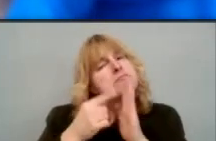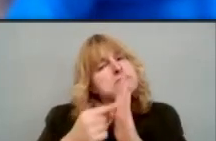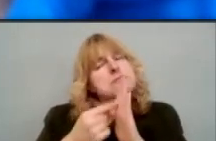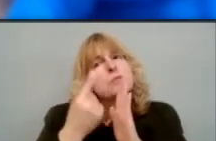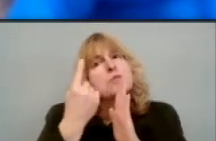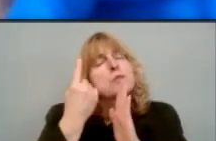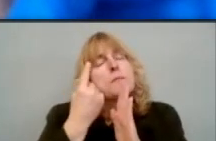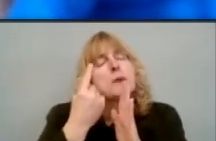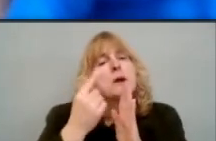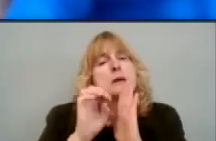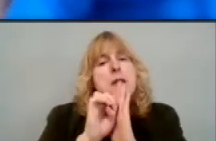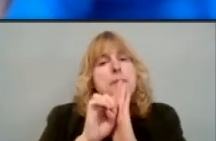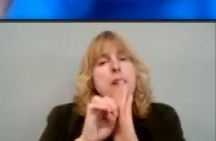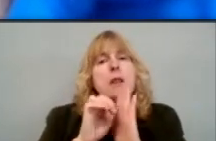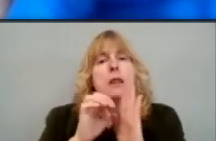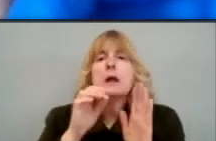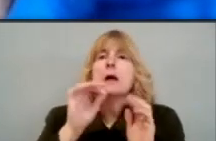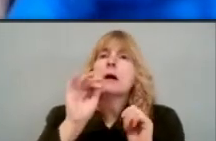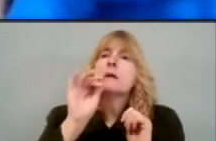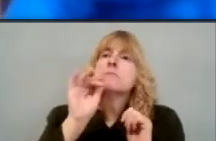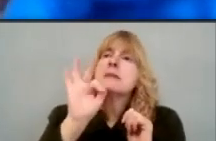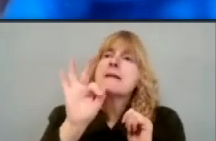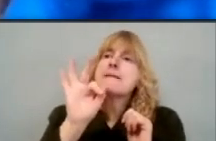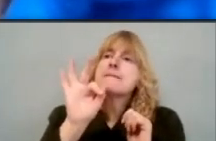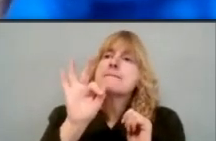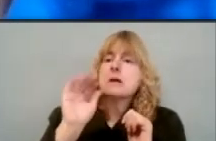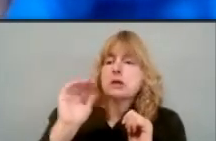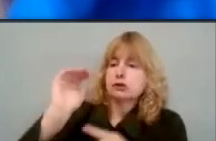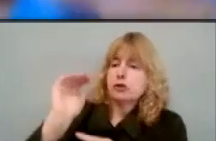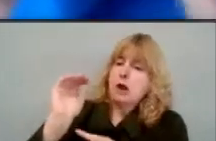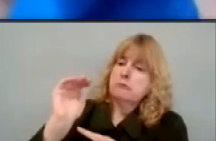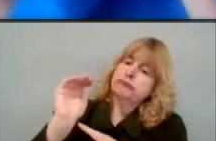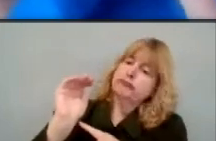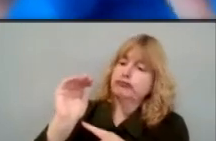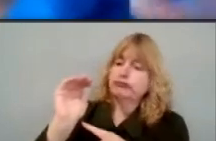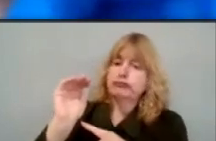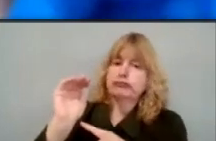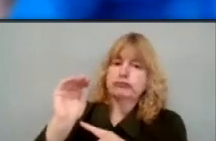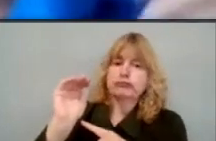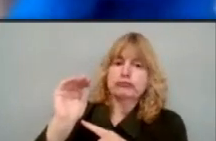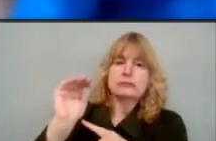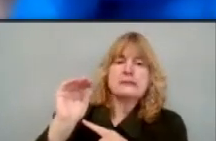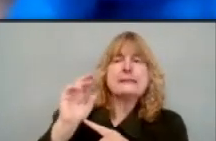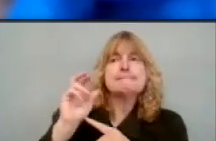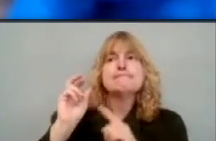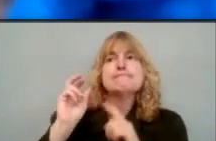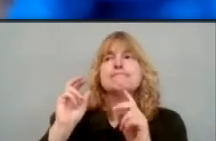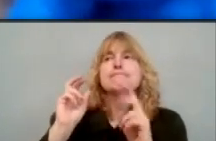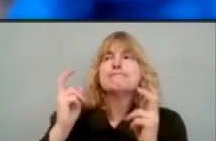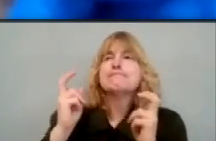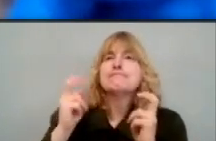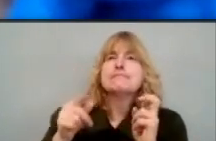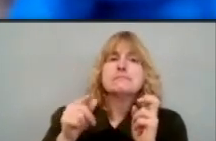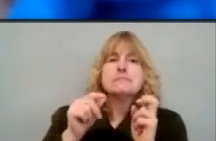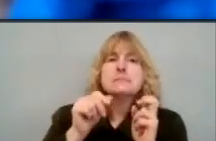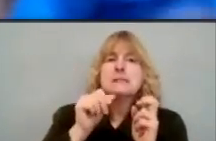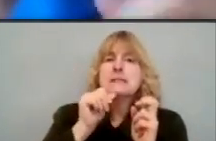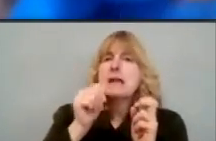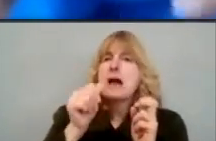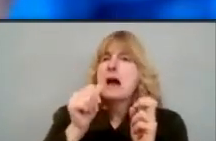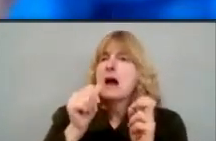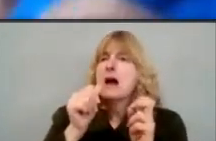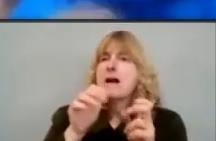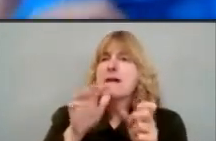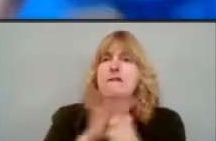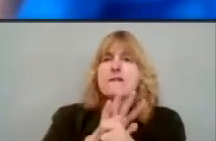been identified of being just literally checking out, not available in the classroom, not